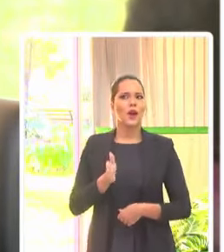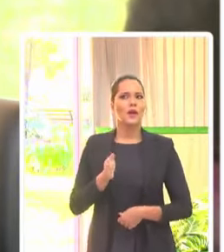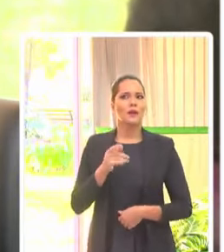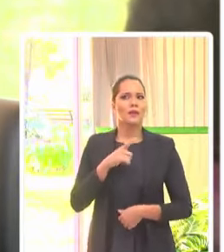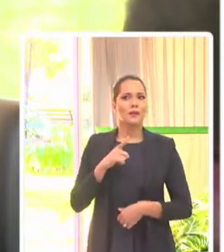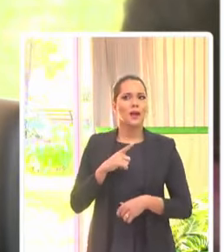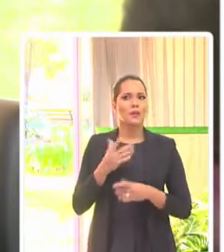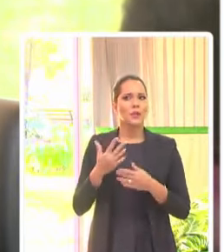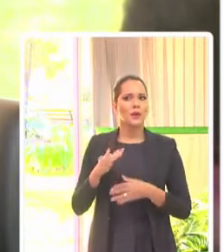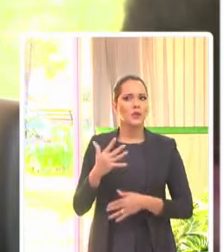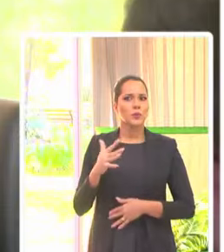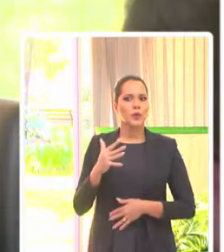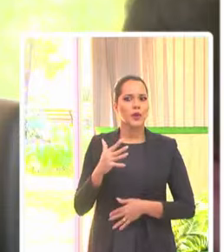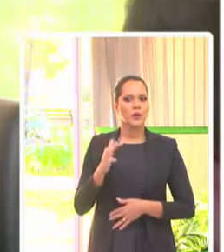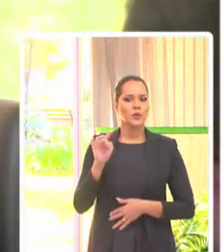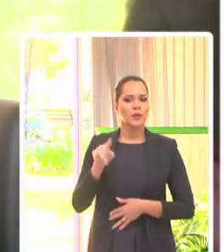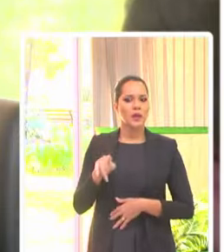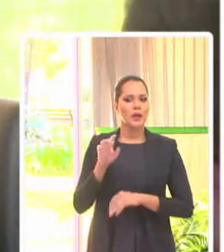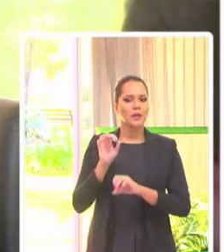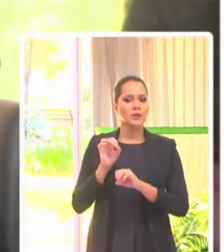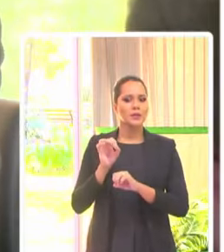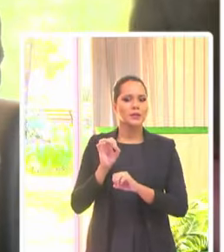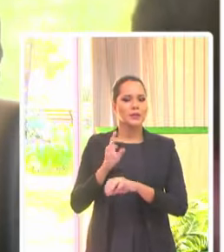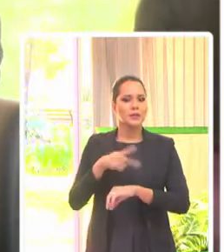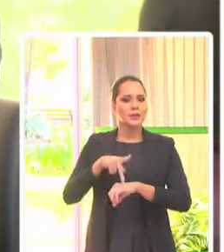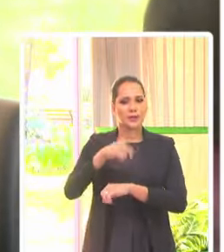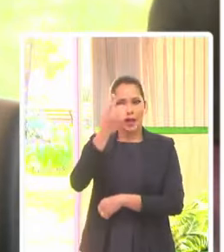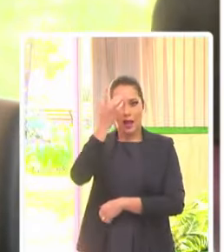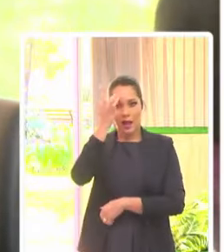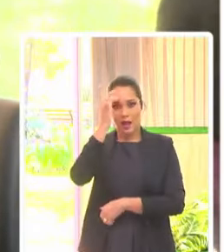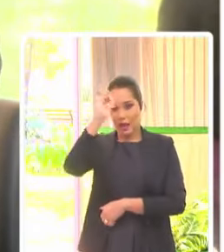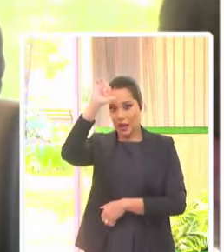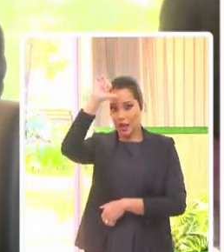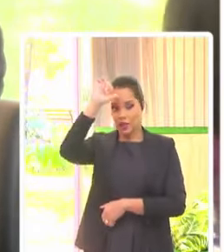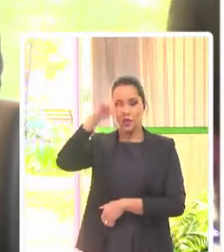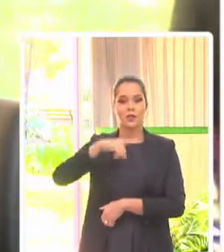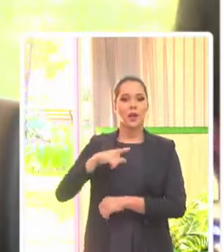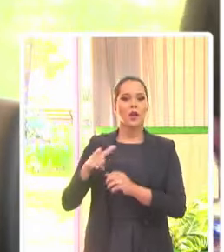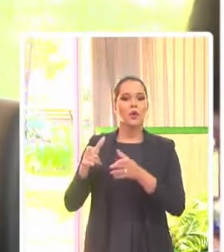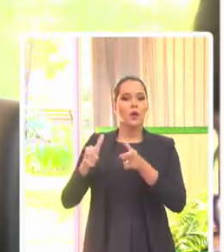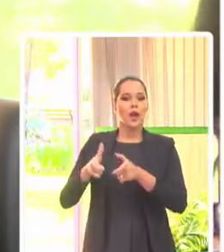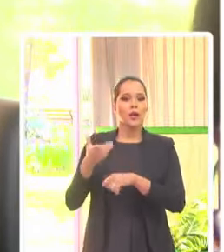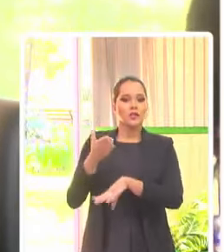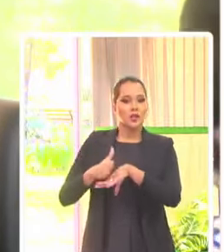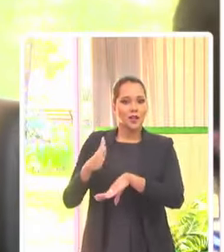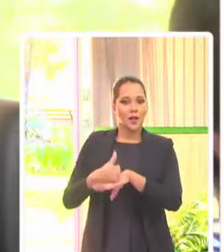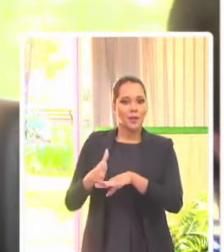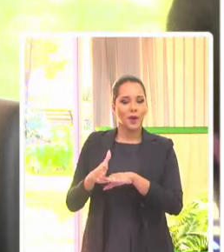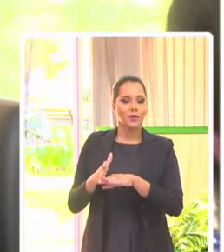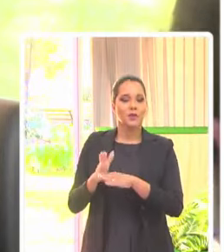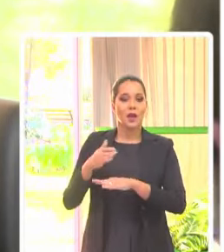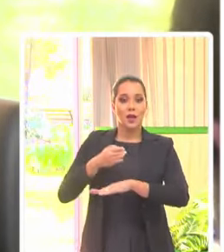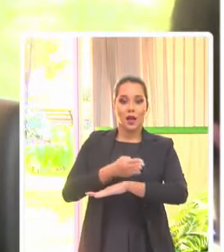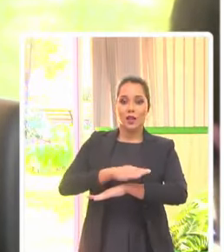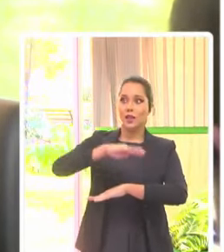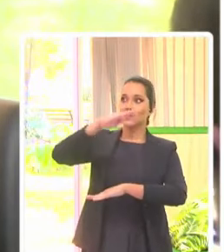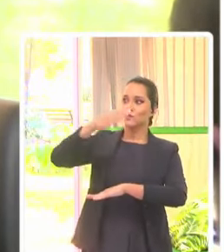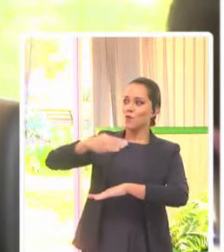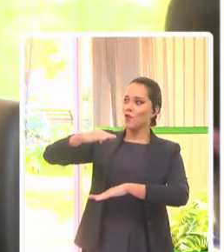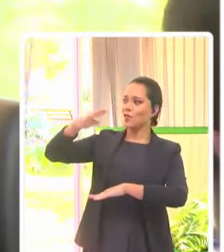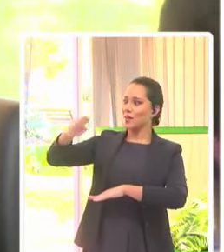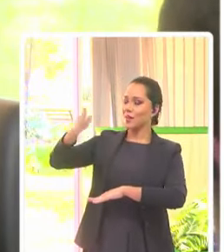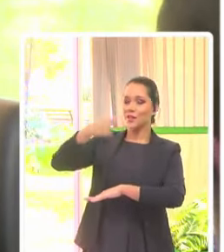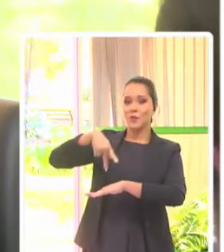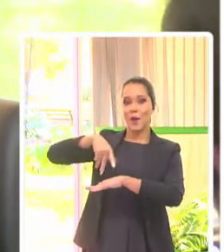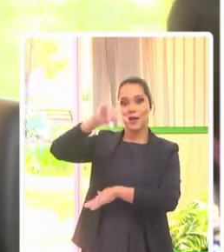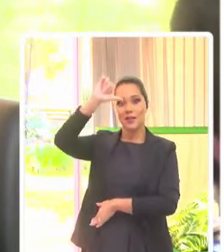We have an academy for training. It's a very nice location up in the mountains in India. They take you away. But I was